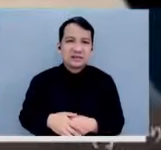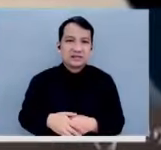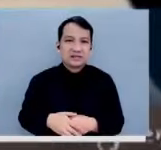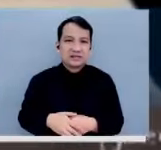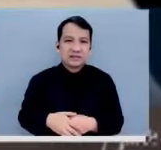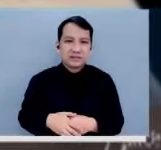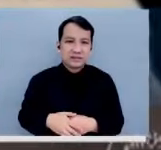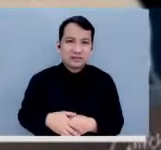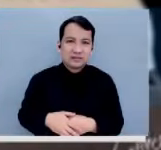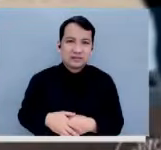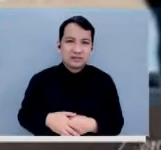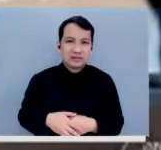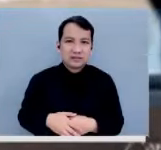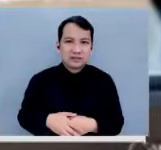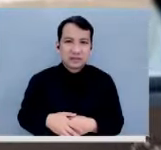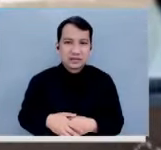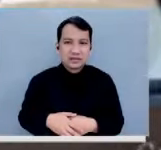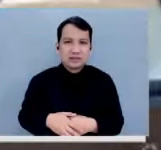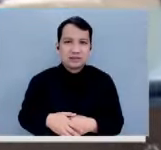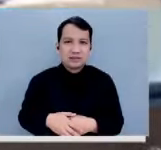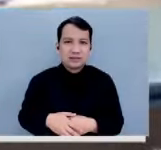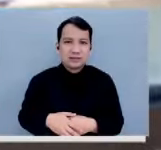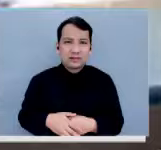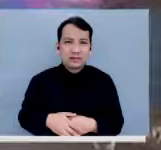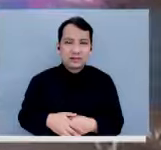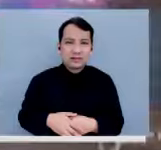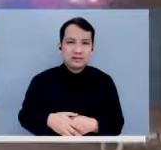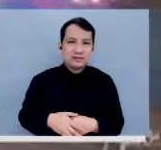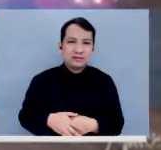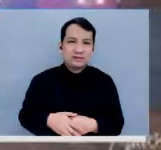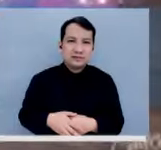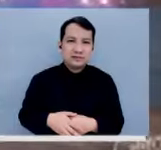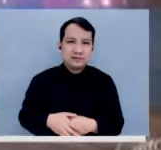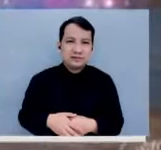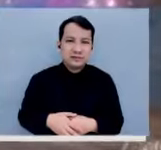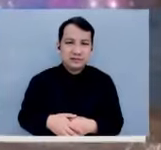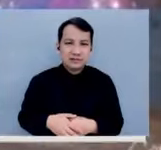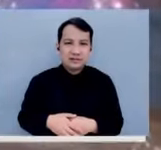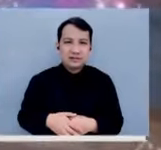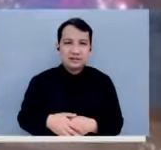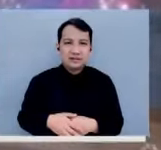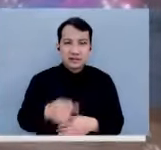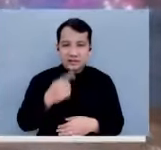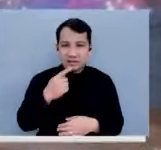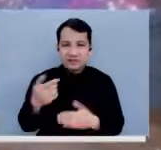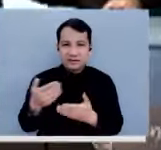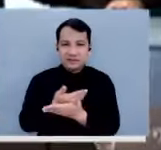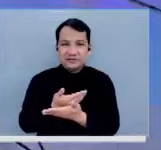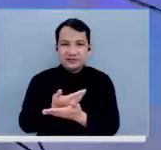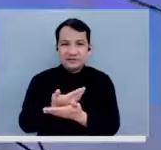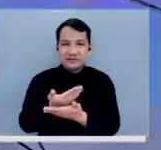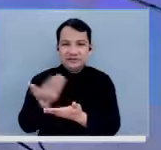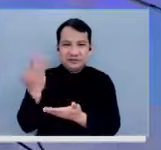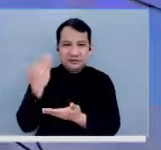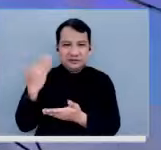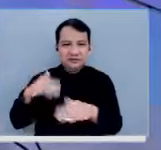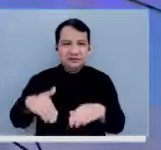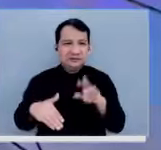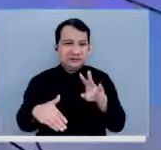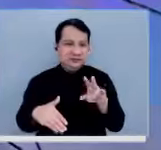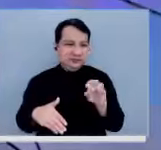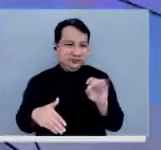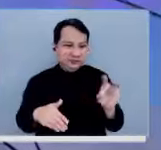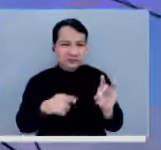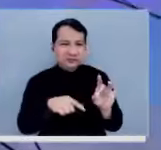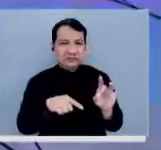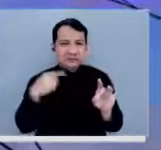start? Like, we were still studying. We were babies. Babies pa, 2008. Like around 15